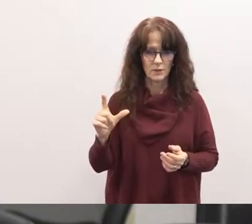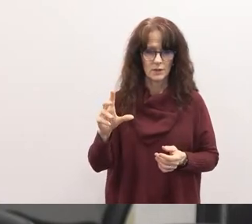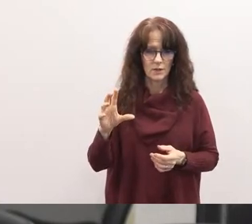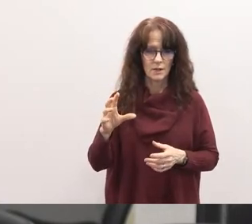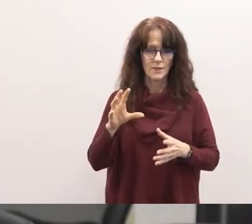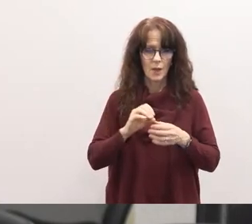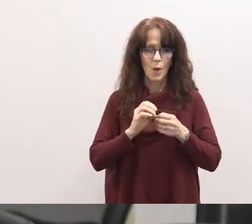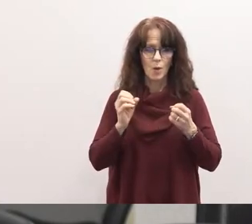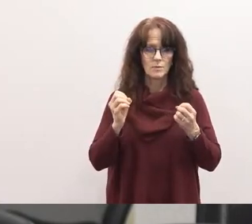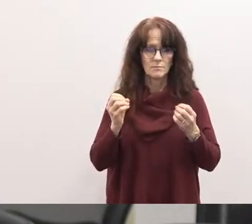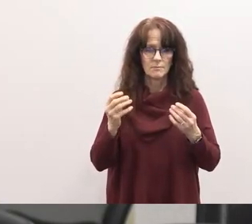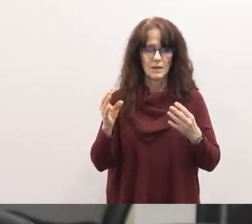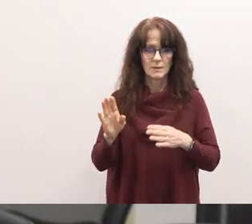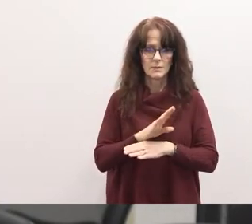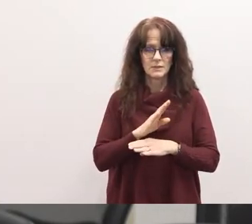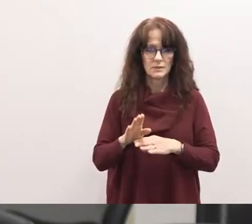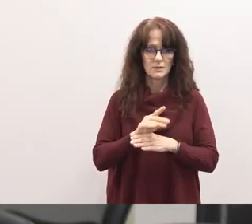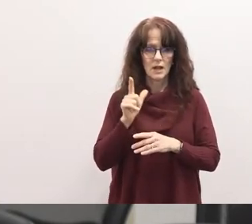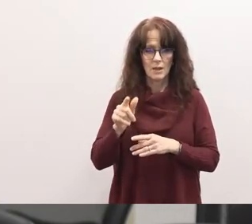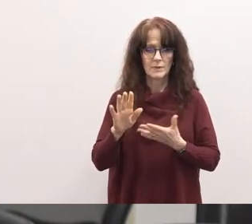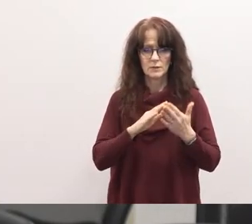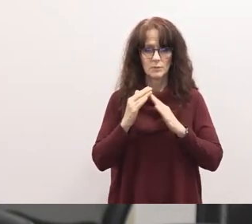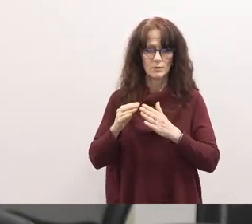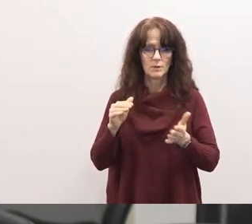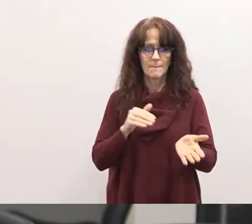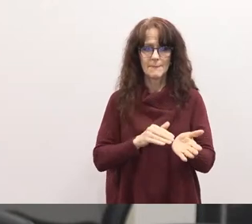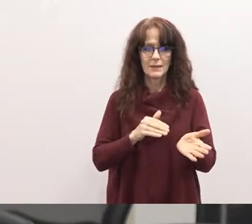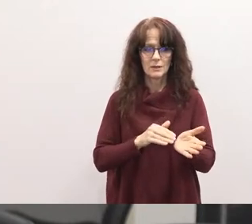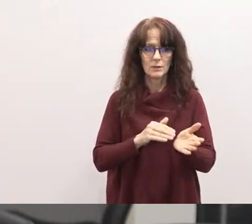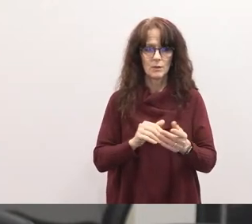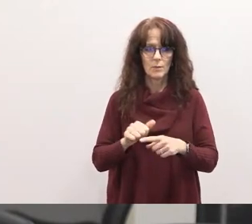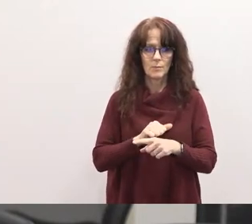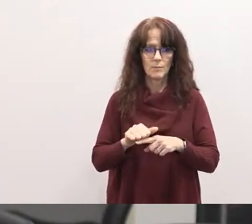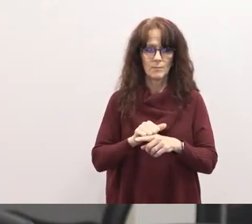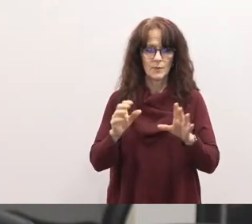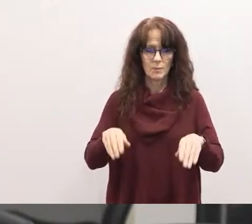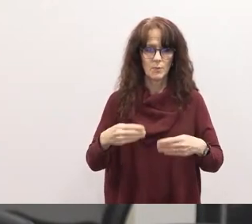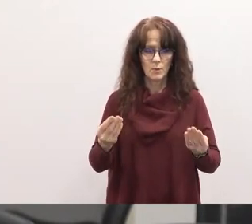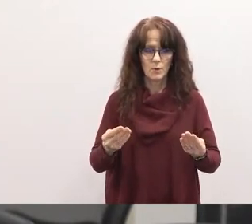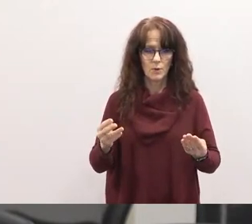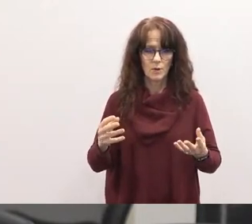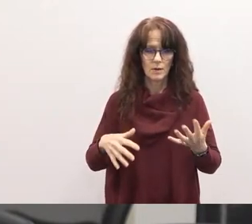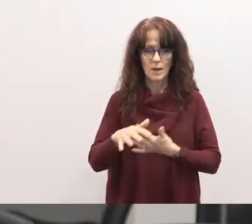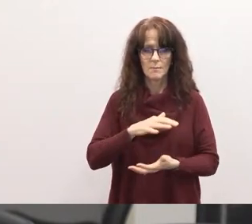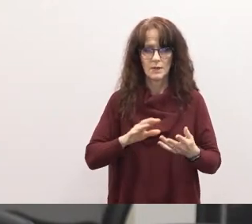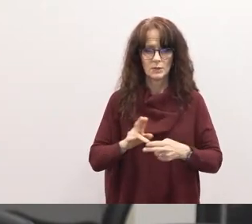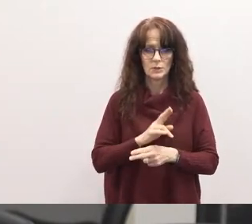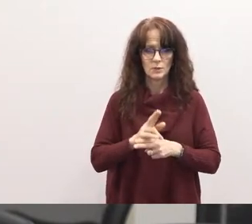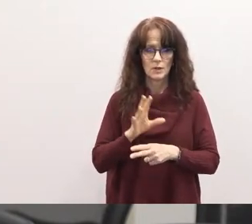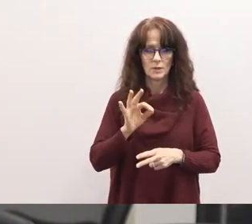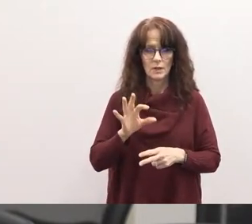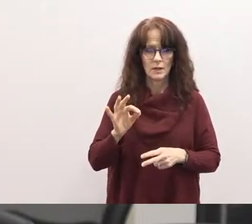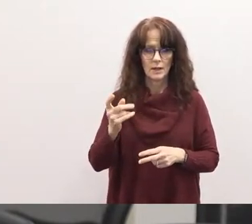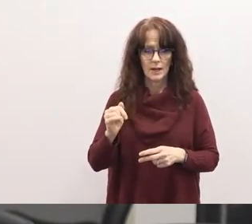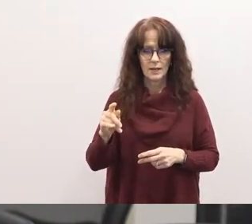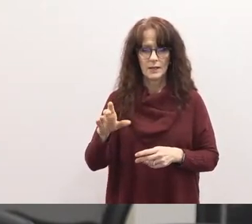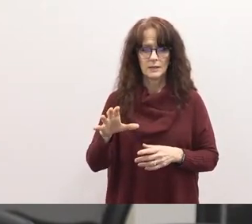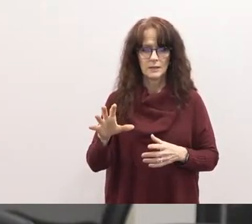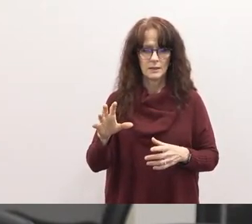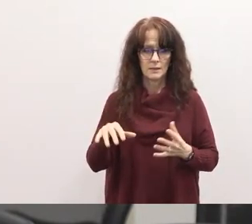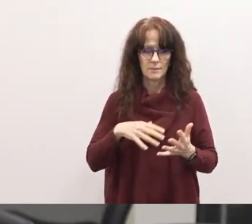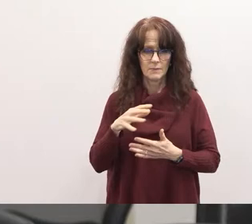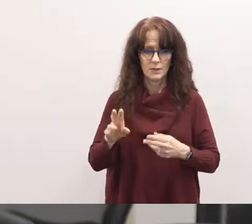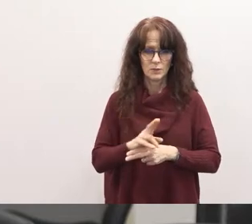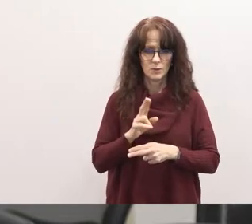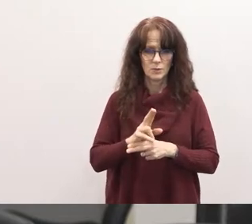own a number of businesses within the Long Beach community, medical practices. They're proposing a mixed-use development over on 999 Atlantic,